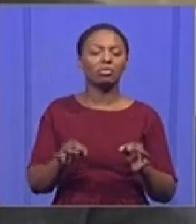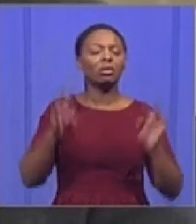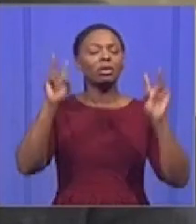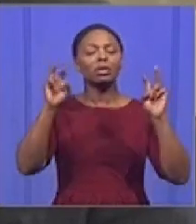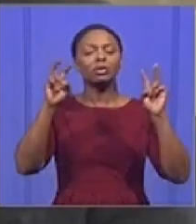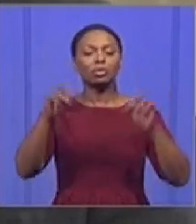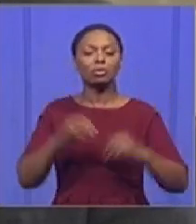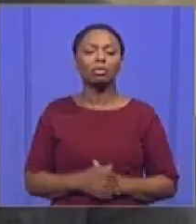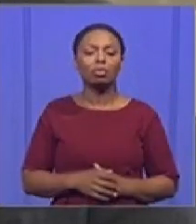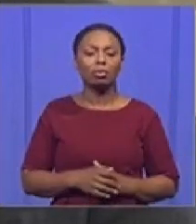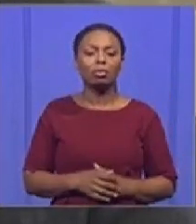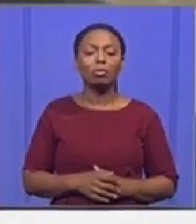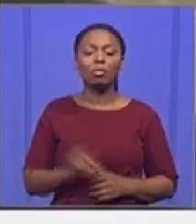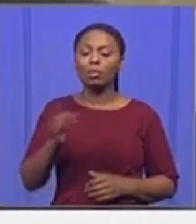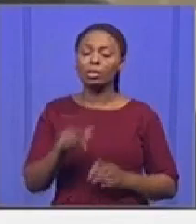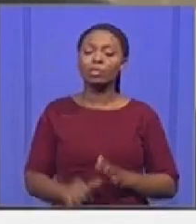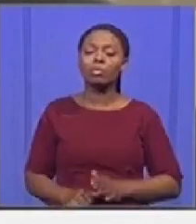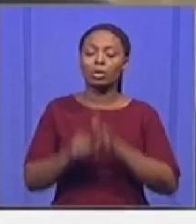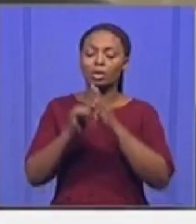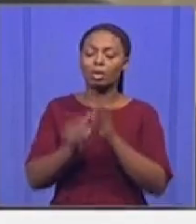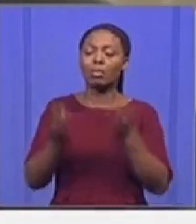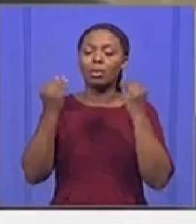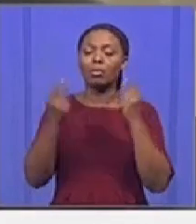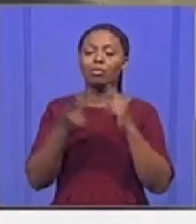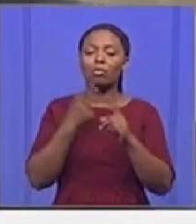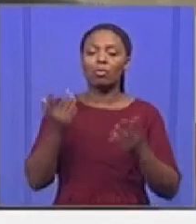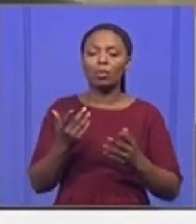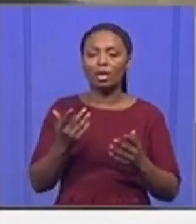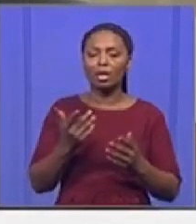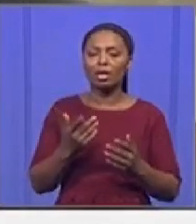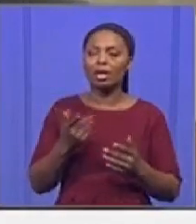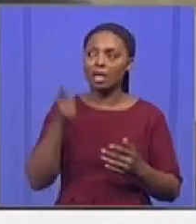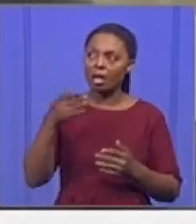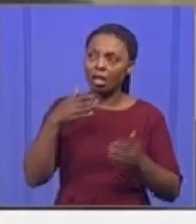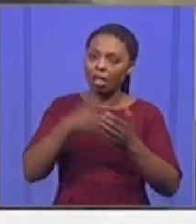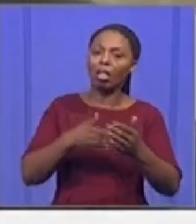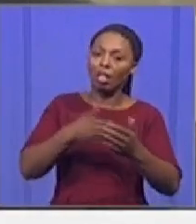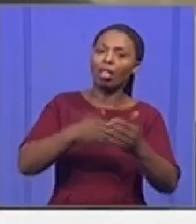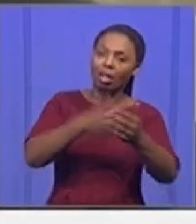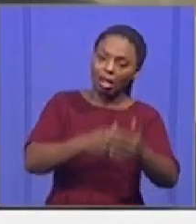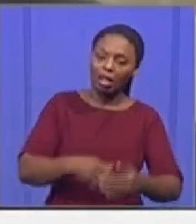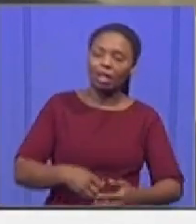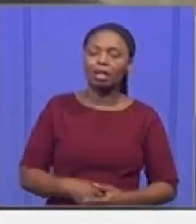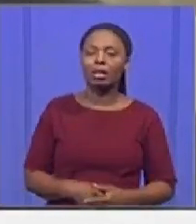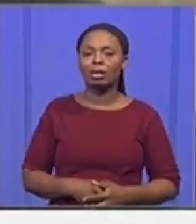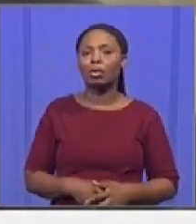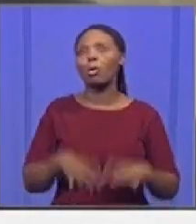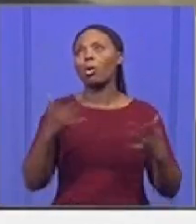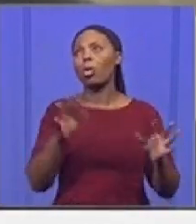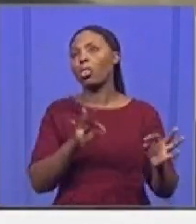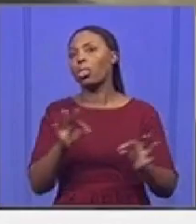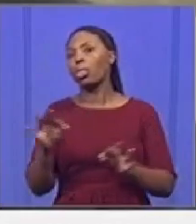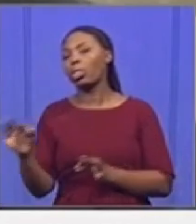Because what value do we get from blocking people or delaying